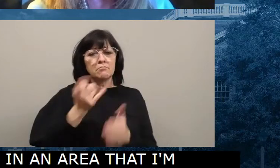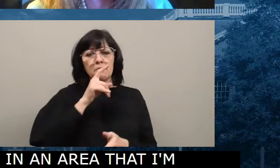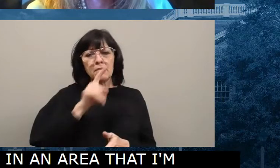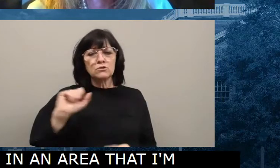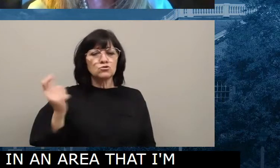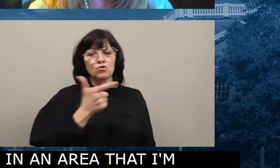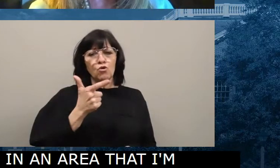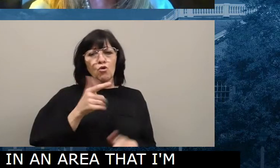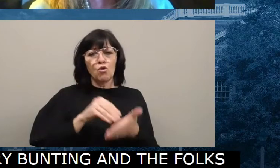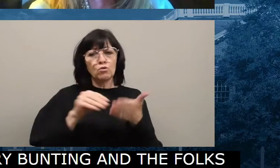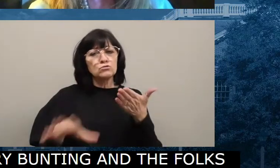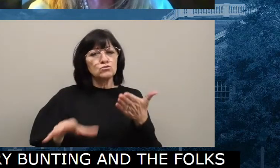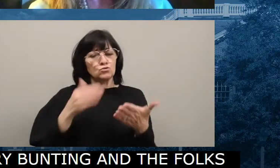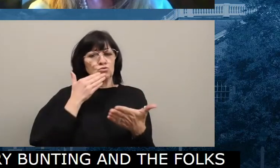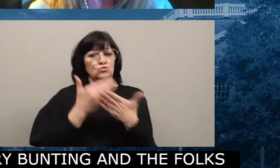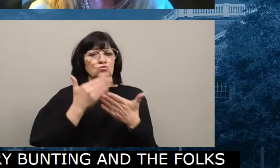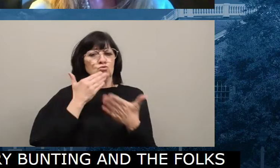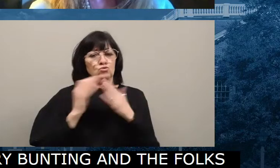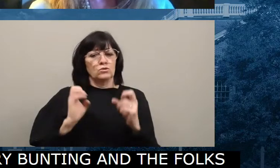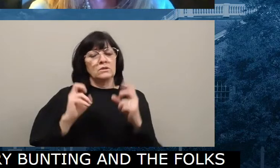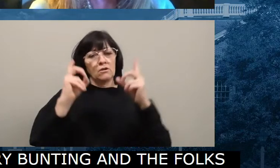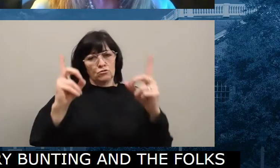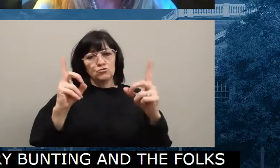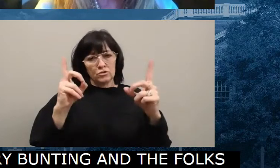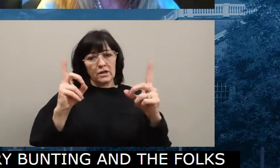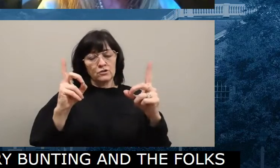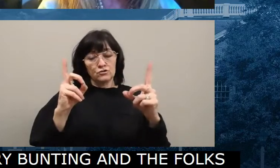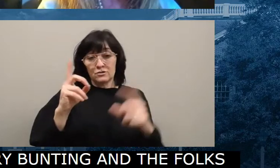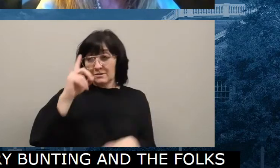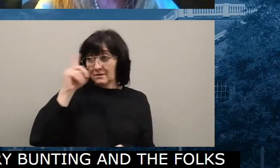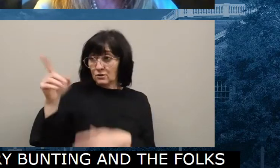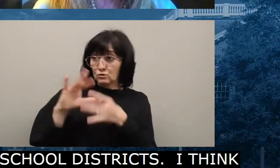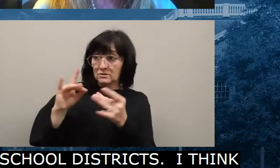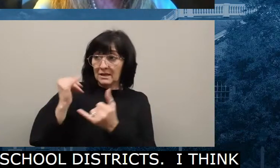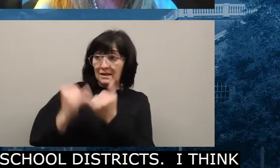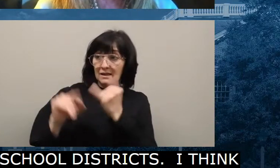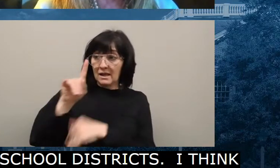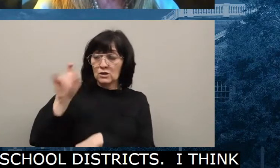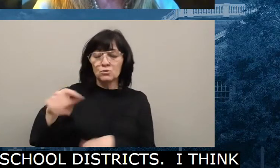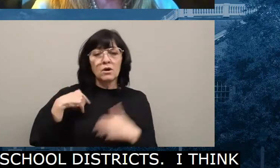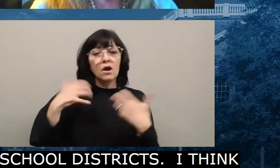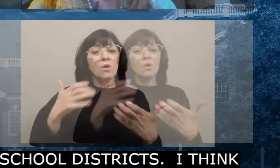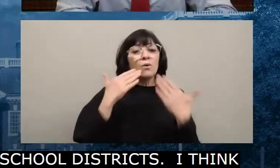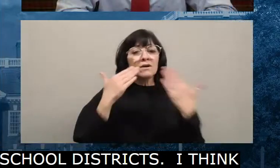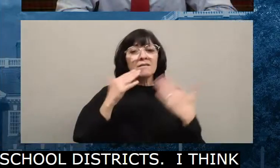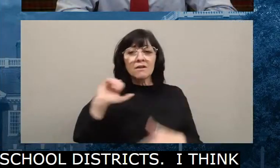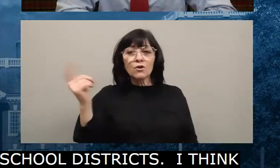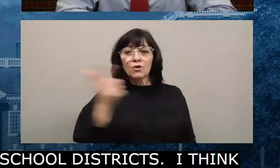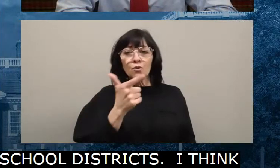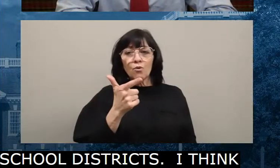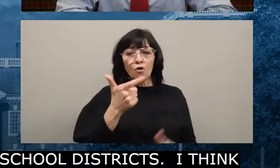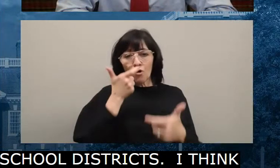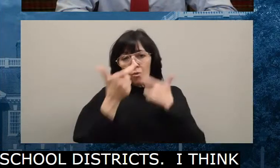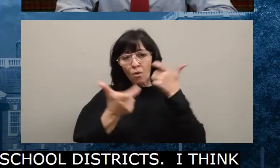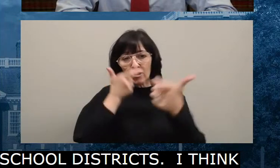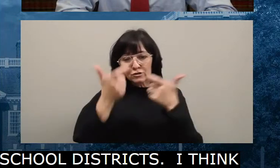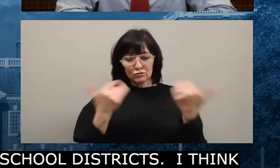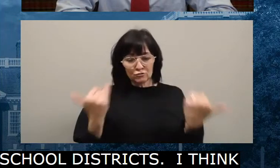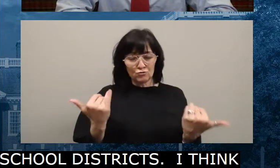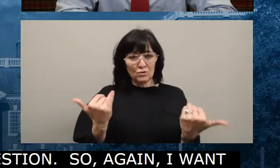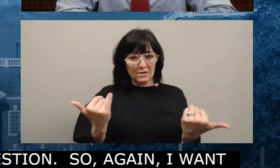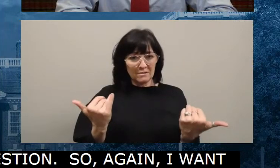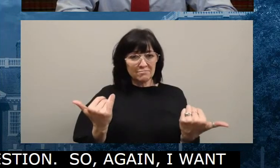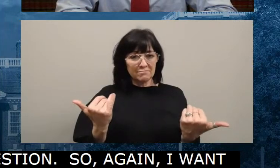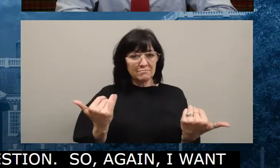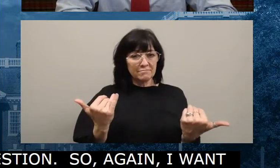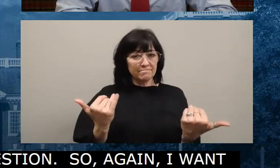I think you said that was the last question. So again, I want to thank everybody for attending today, for tuning in, if you will.